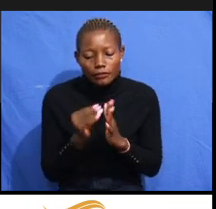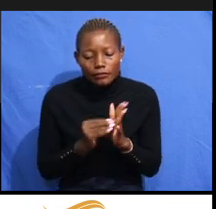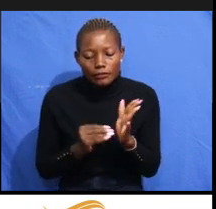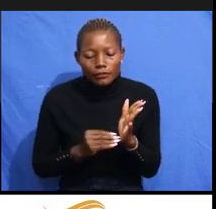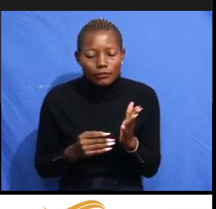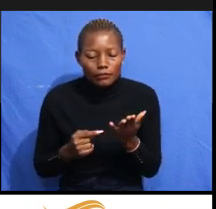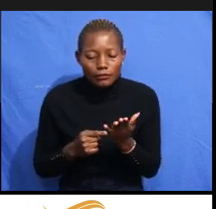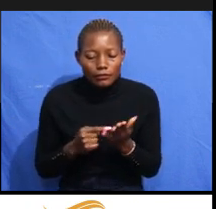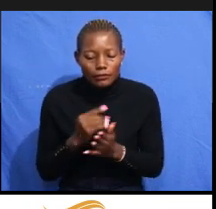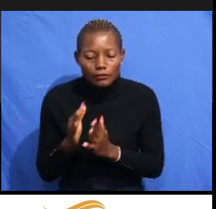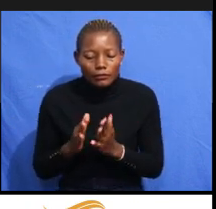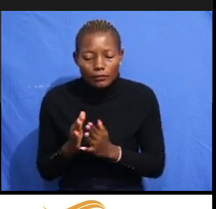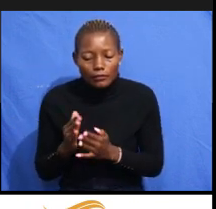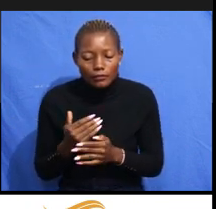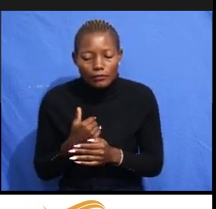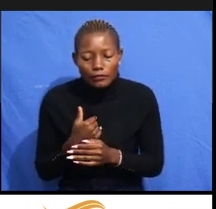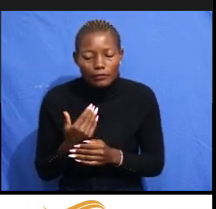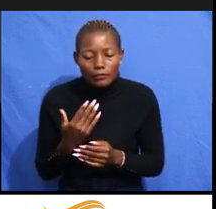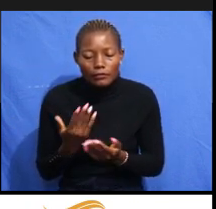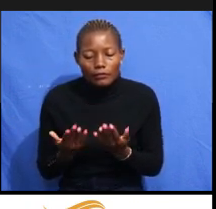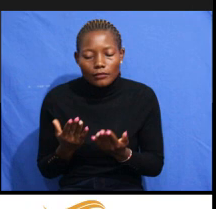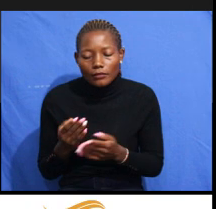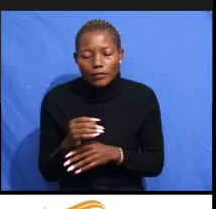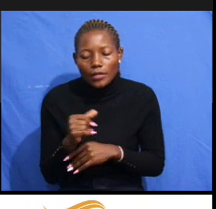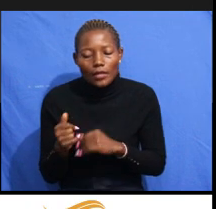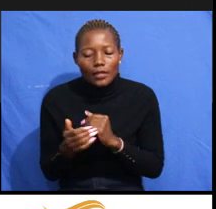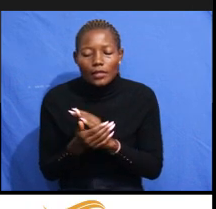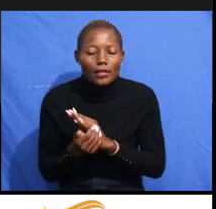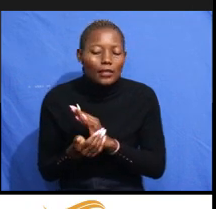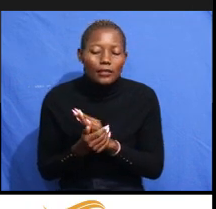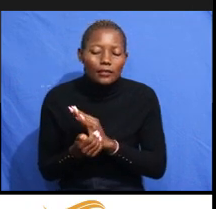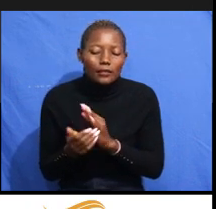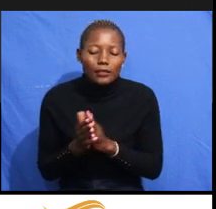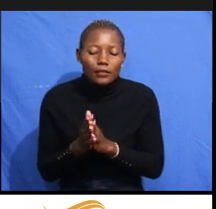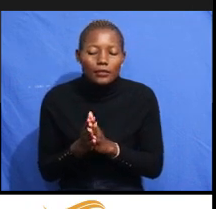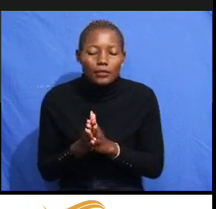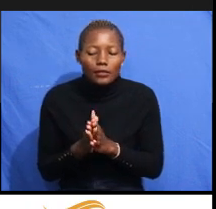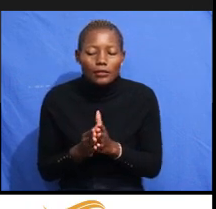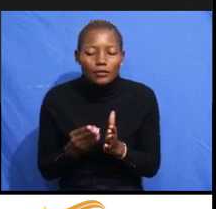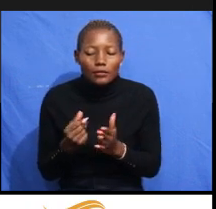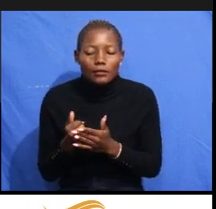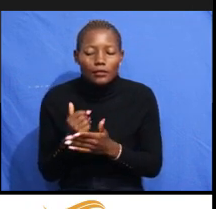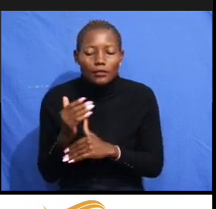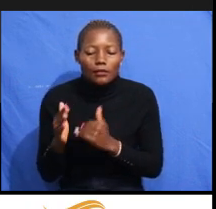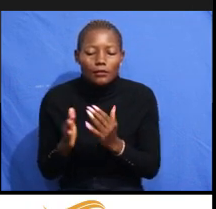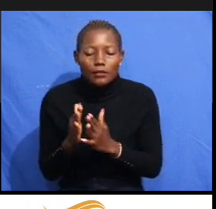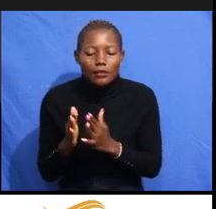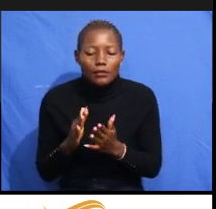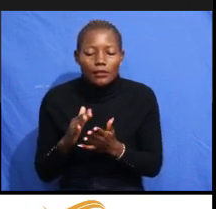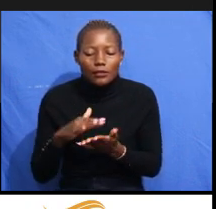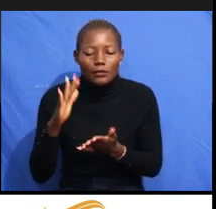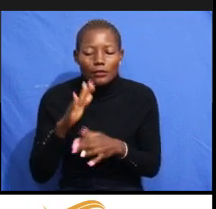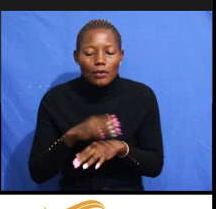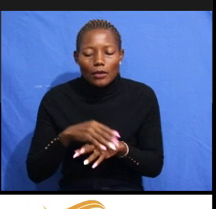will also have some sort of physicians and all that kind of personnel. Is it mainly on the responsibility